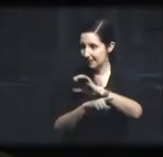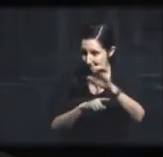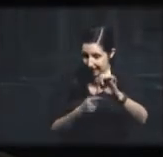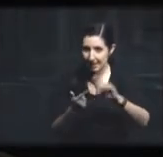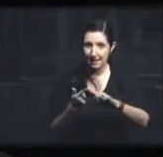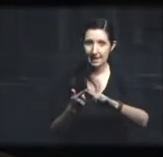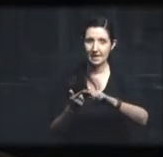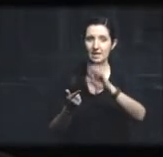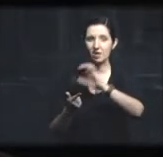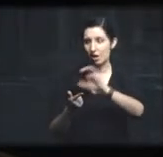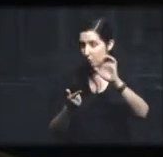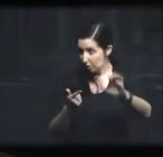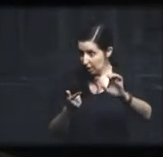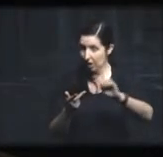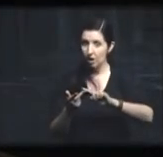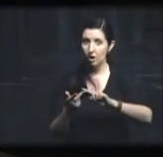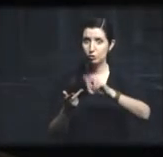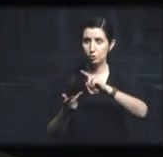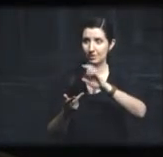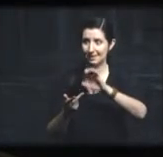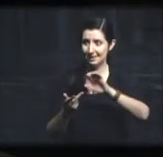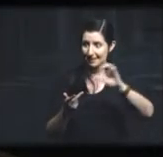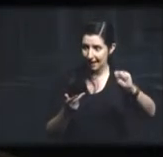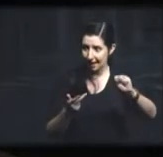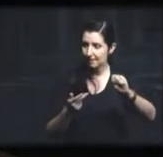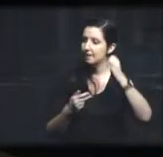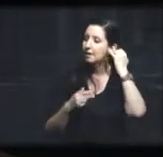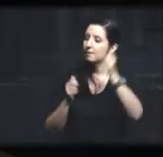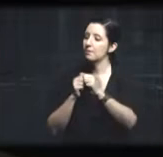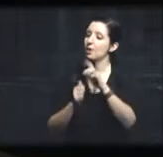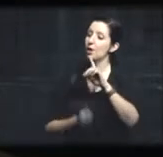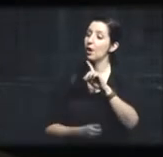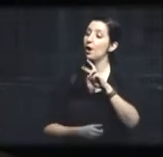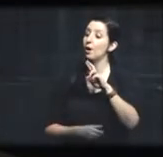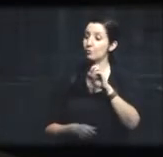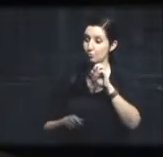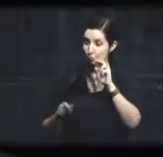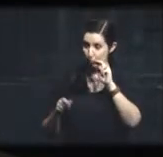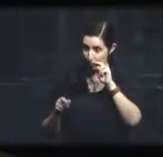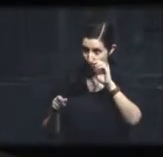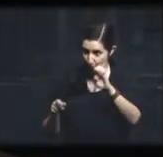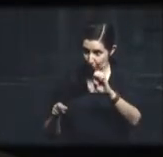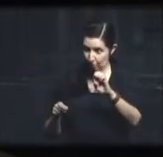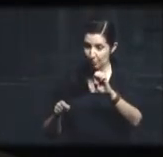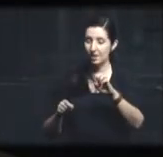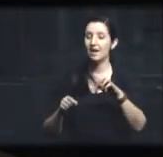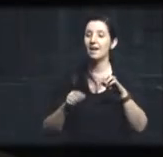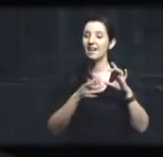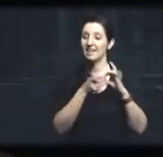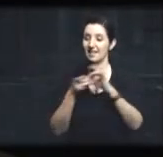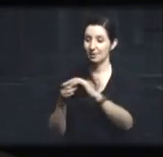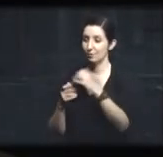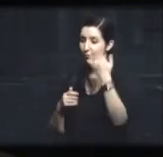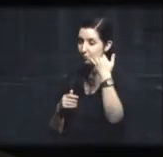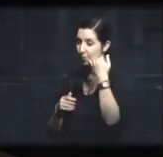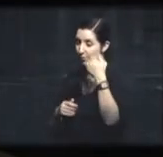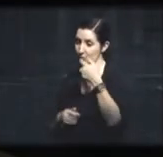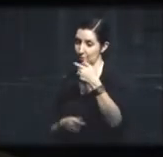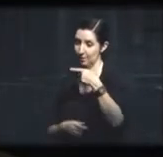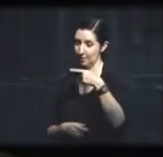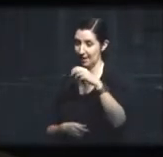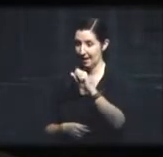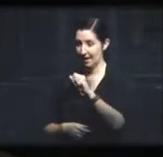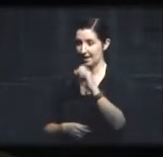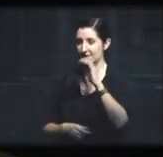team. And they came up with an idea for a drone that could be deployed from your phone, controlled by the GPS, would stay within 10 or 12 feet of